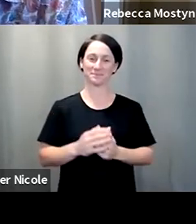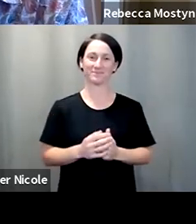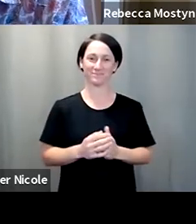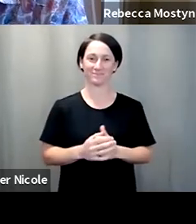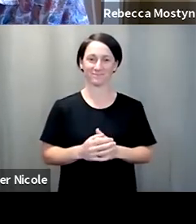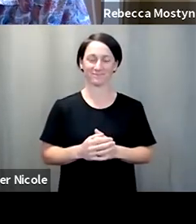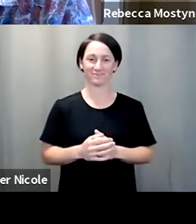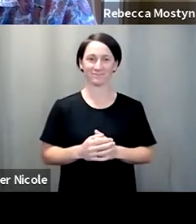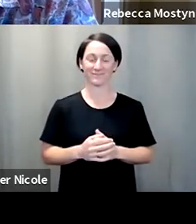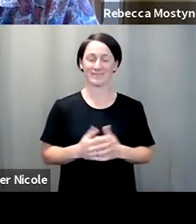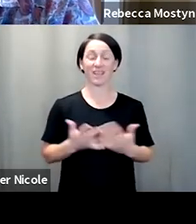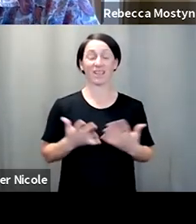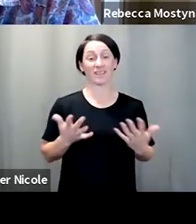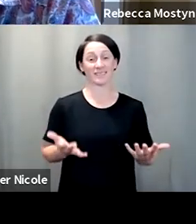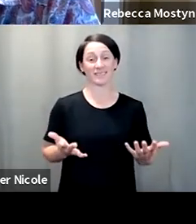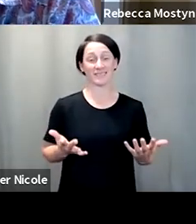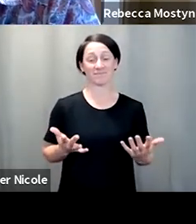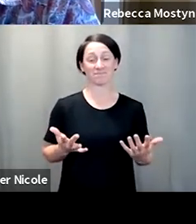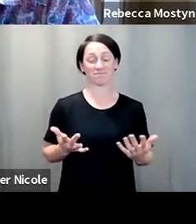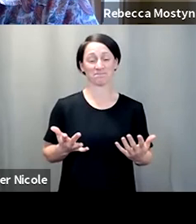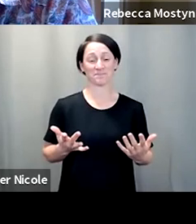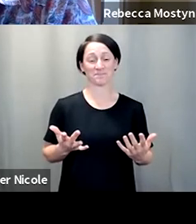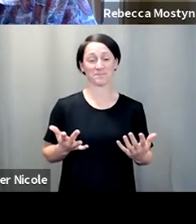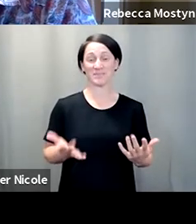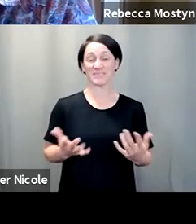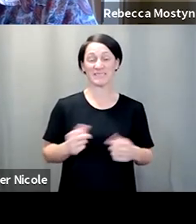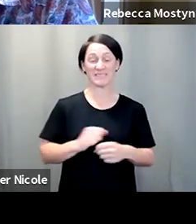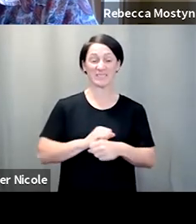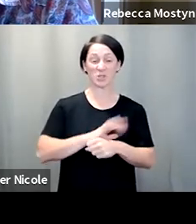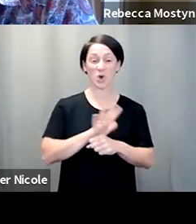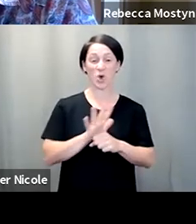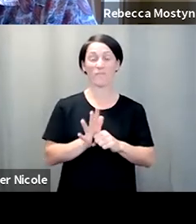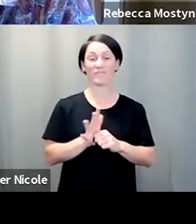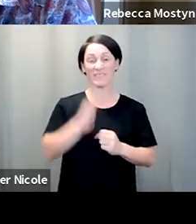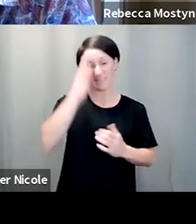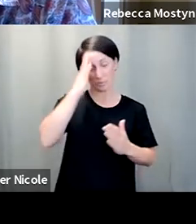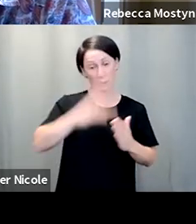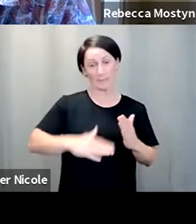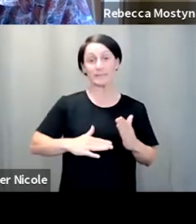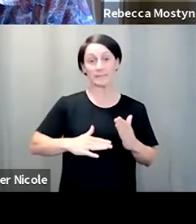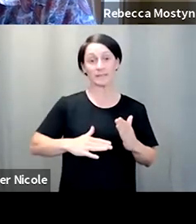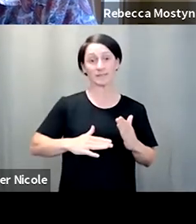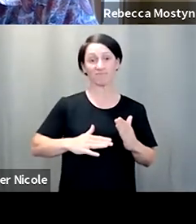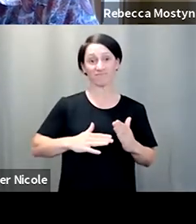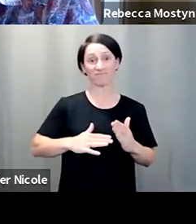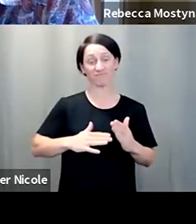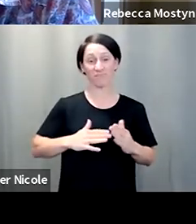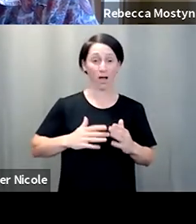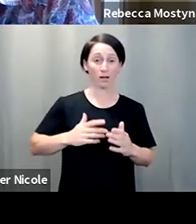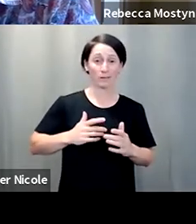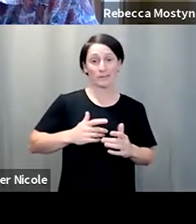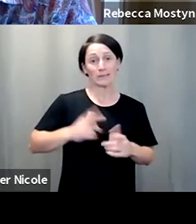I just say this is a long, long haul, and you've all done so